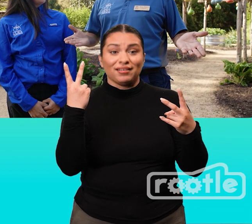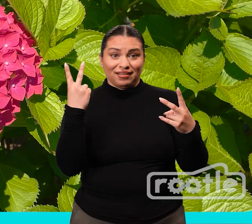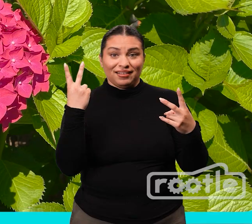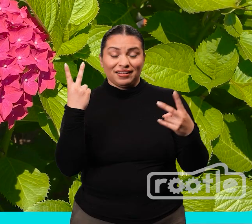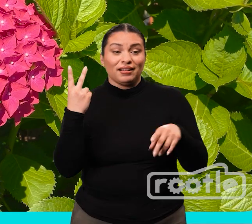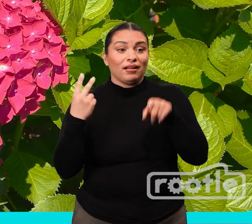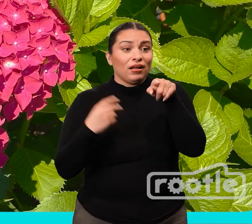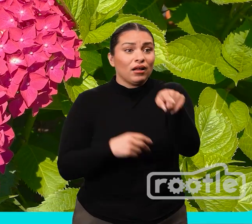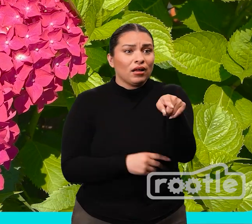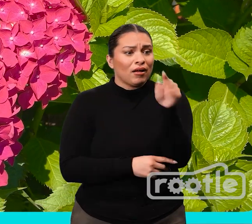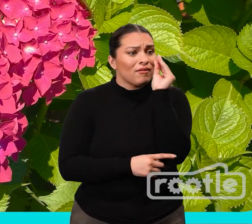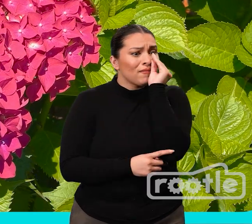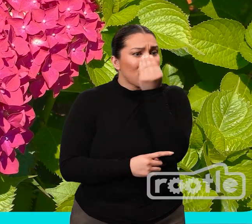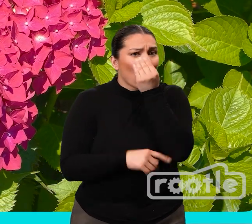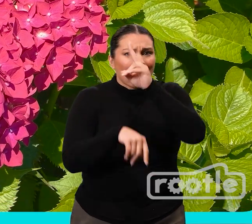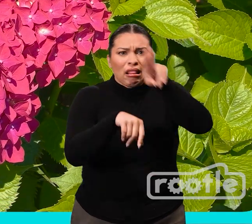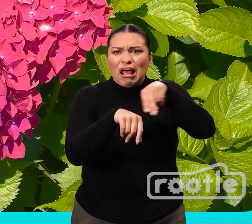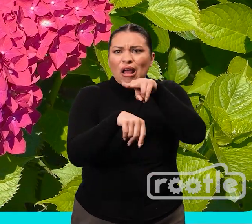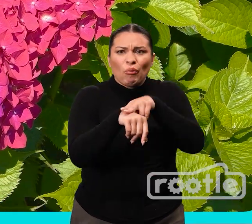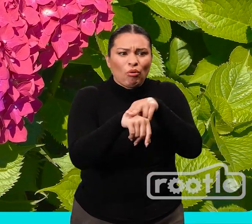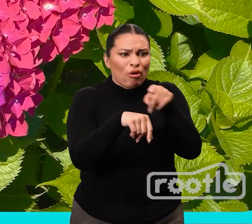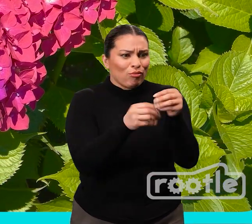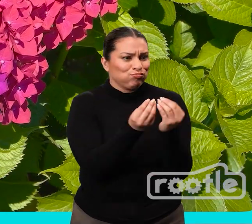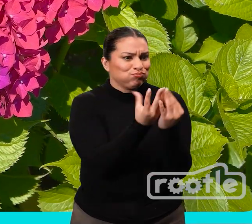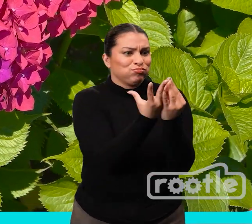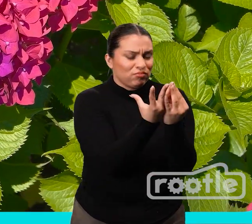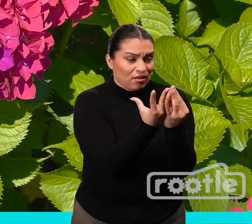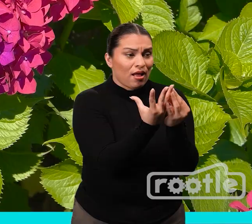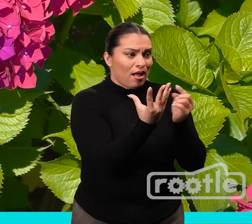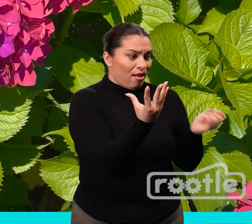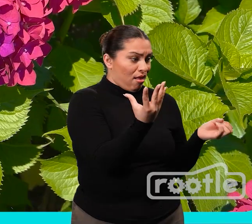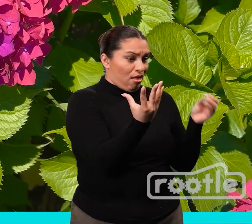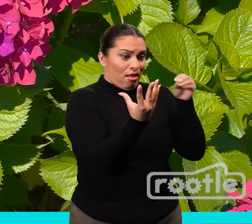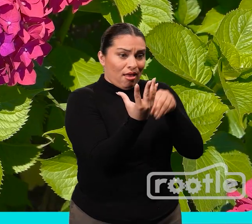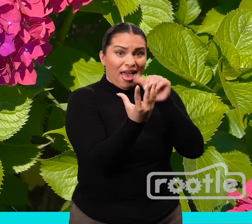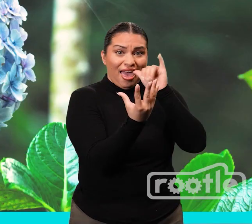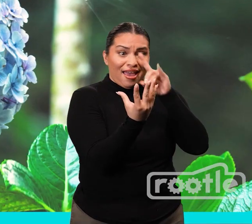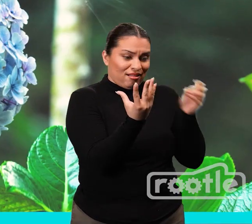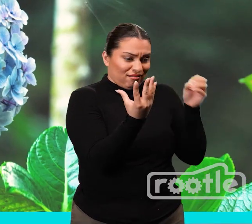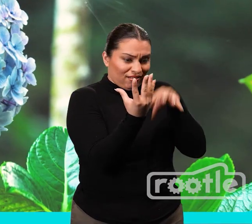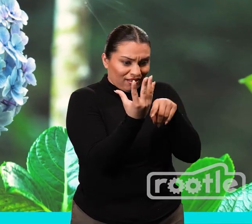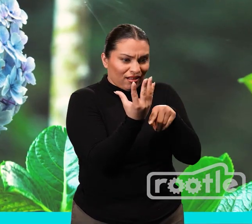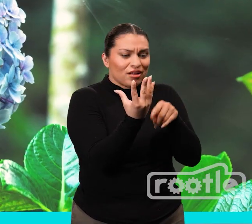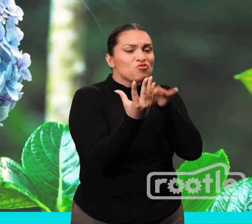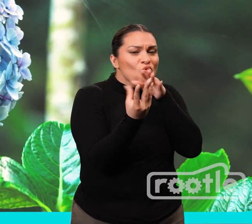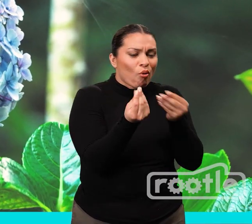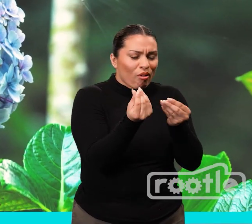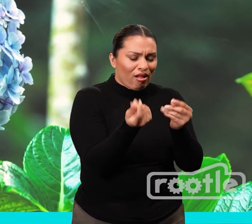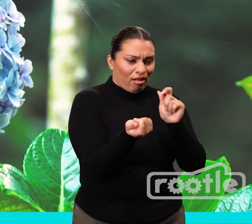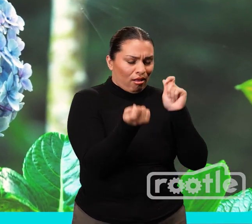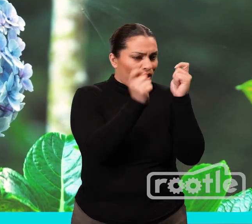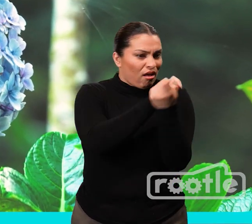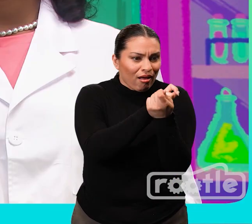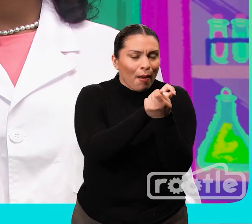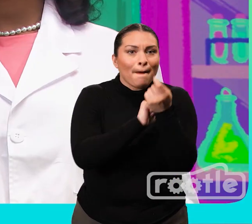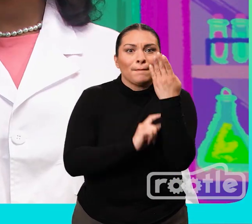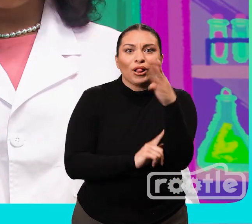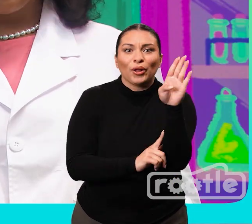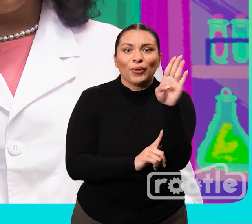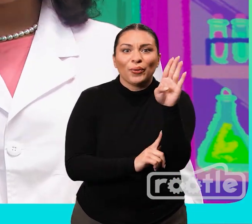this out. Hydrangeas are naturally pink, but if we add more acid to the soil, the flowers will turn